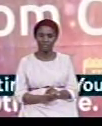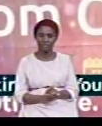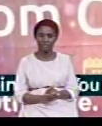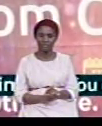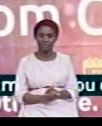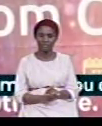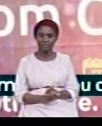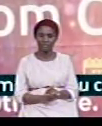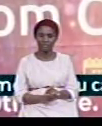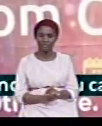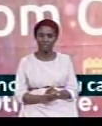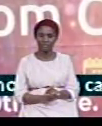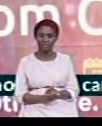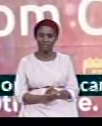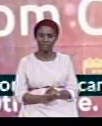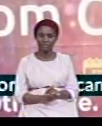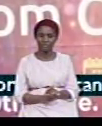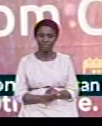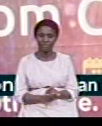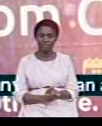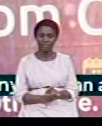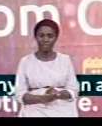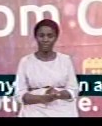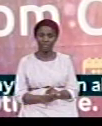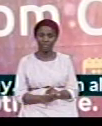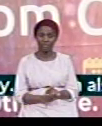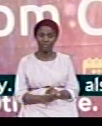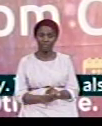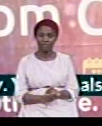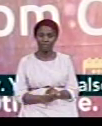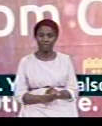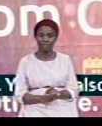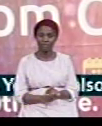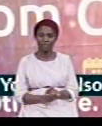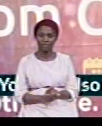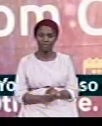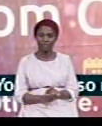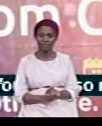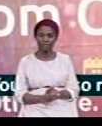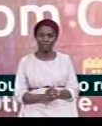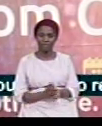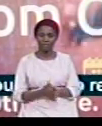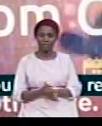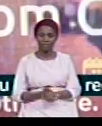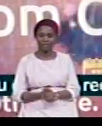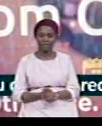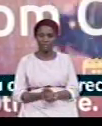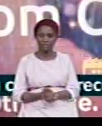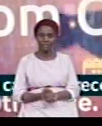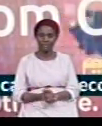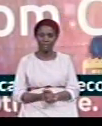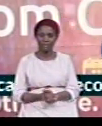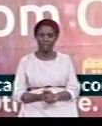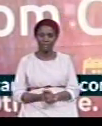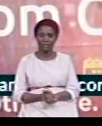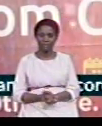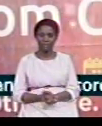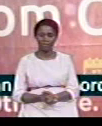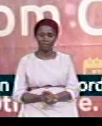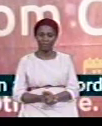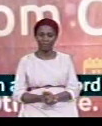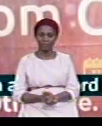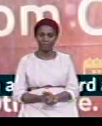Mifi asking for you. My district overseer, yeah,